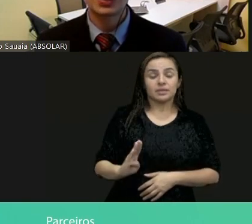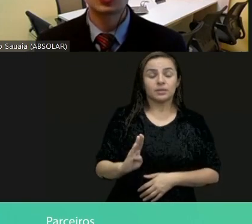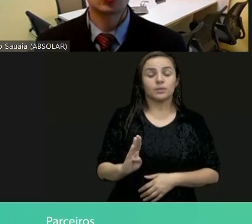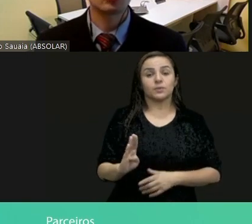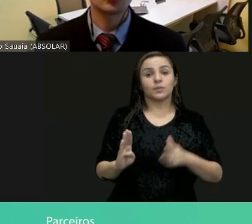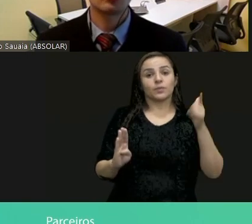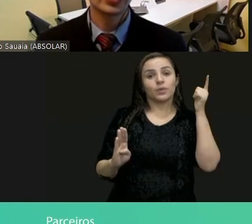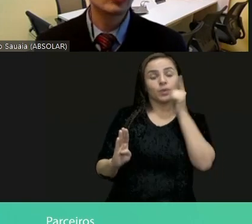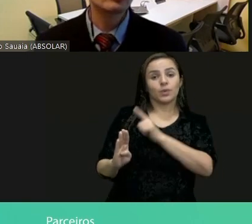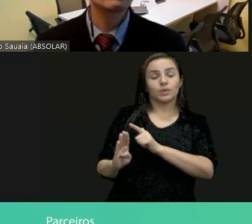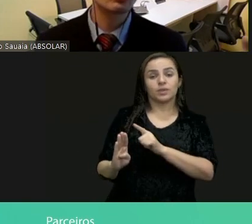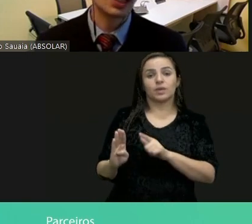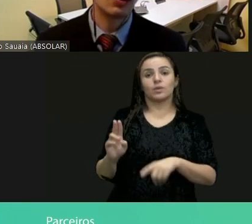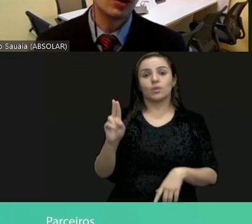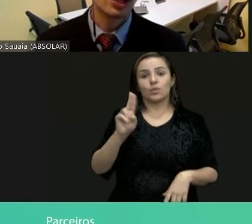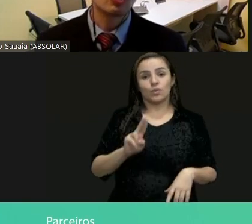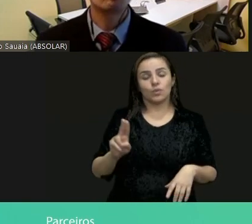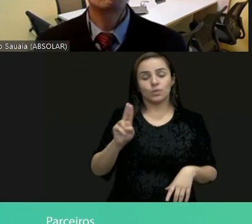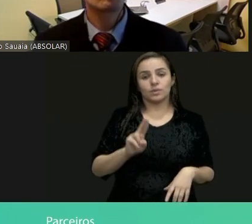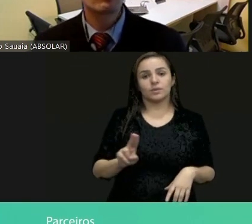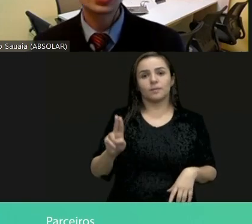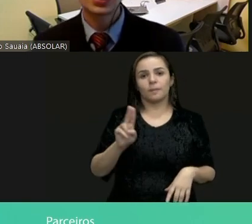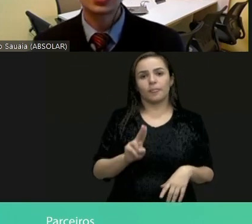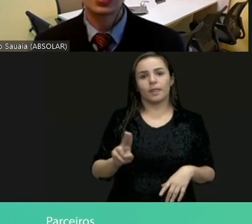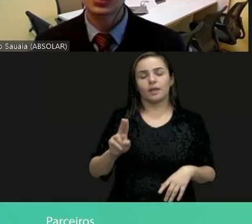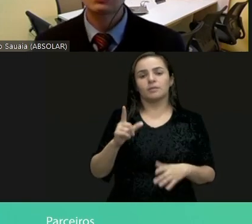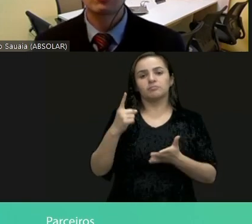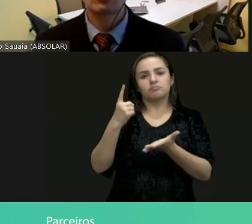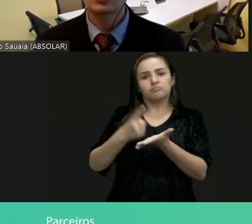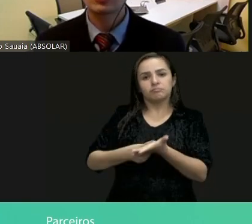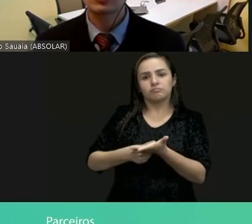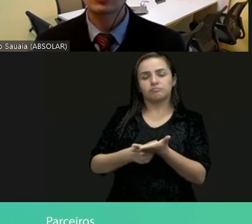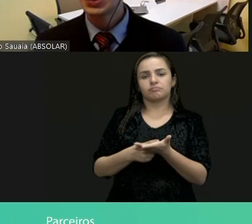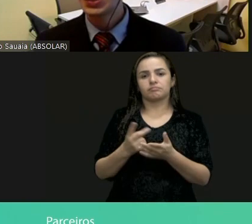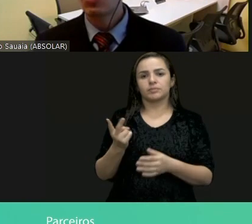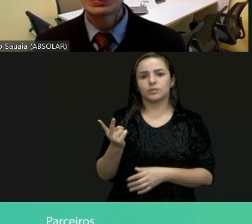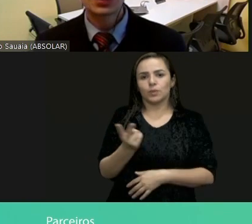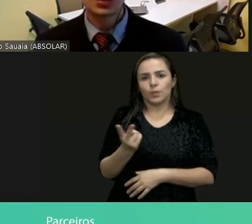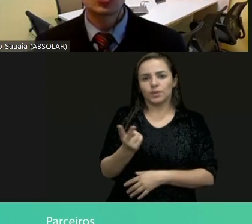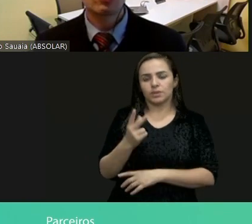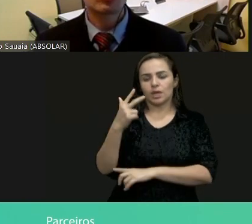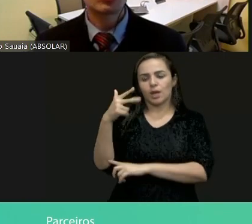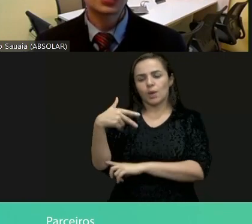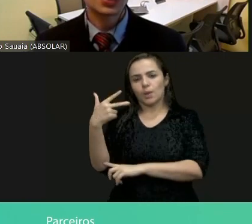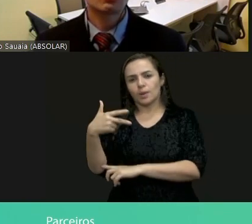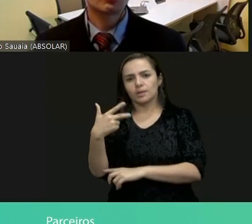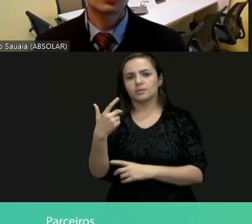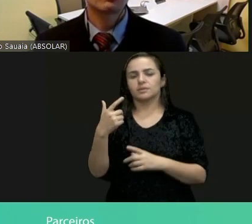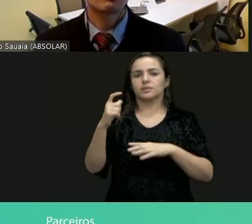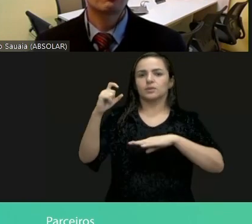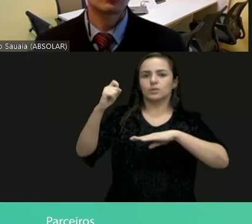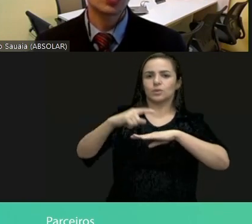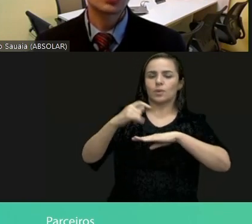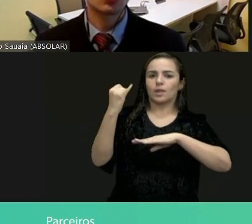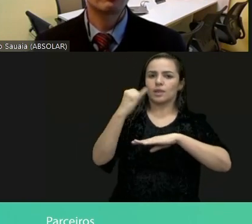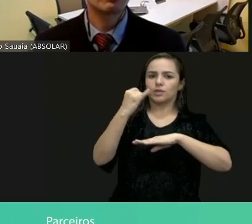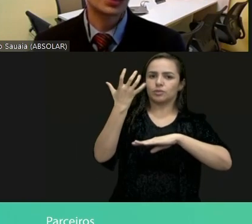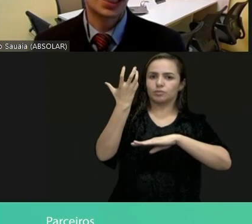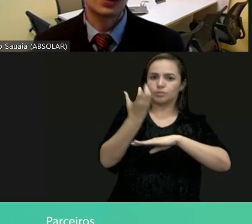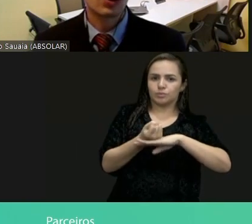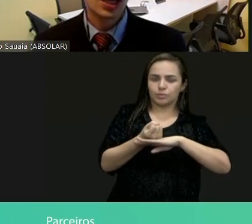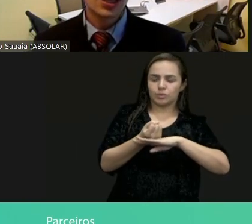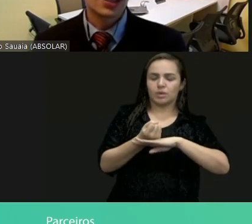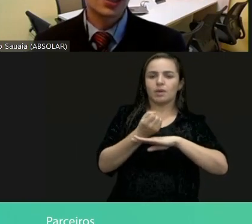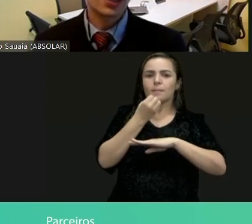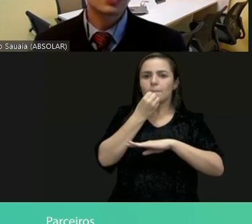Brazil can have individual use or combined sources. That's a major opportunity for